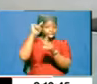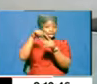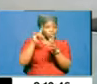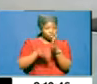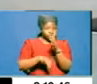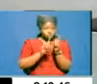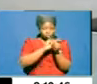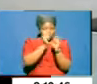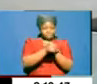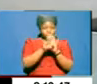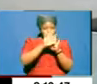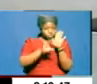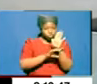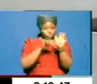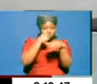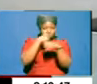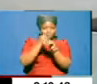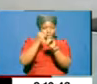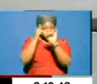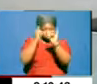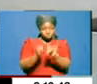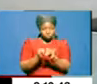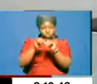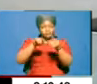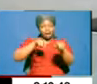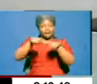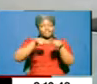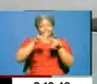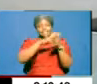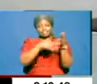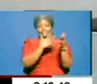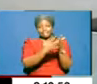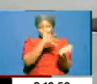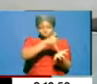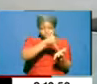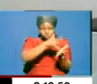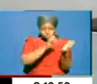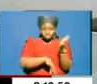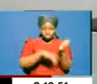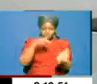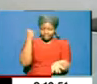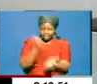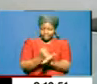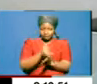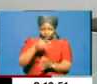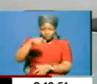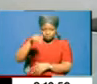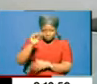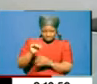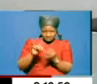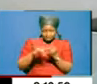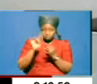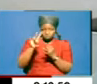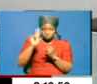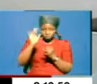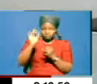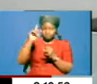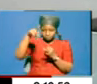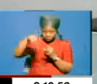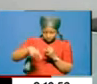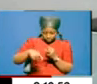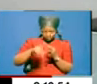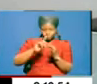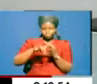to create a new governance structure, creating, among others, the office of the Prime Minister, two deputy prime ministers, and the leader